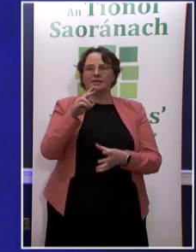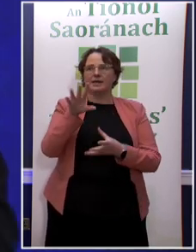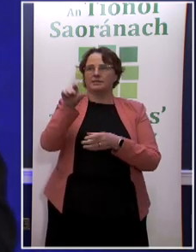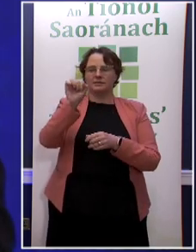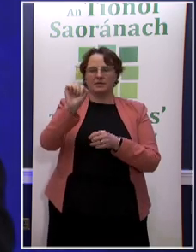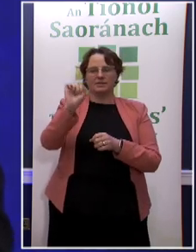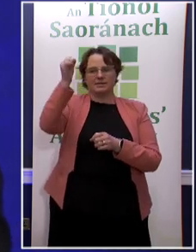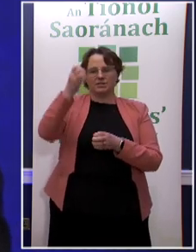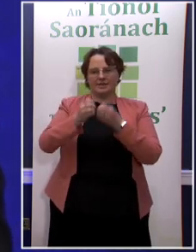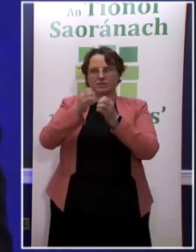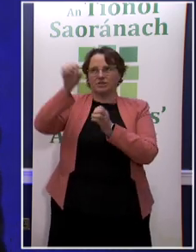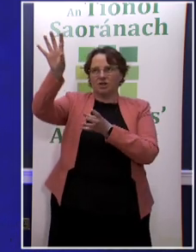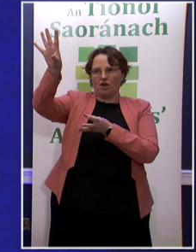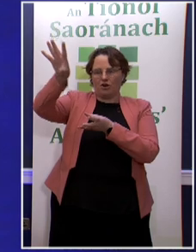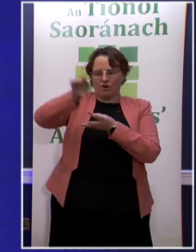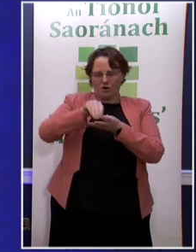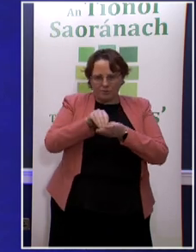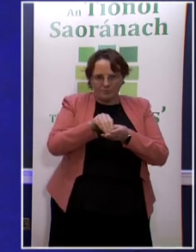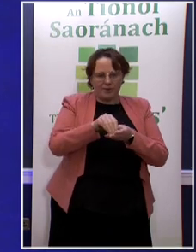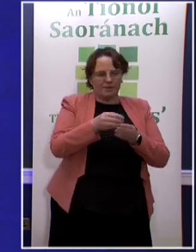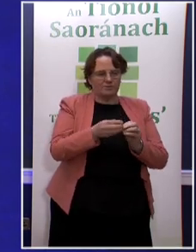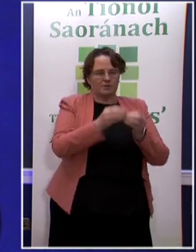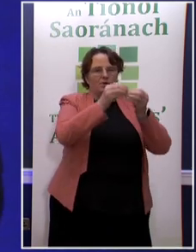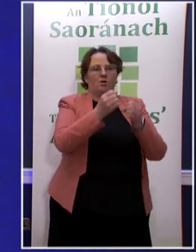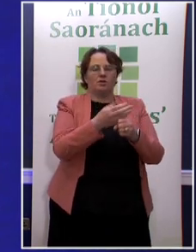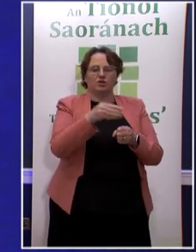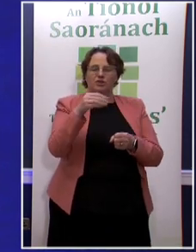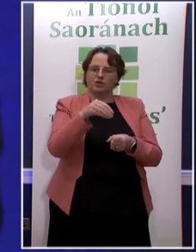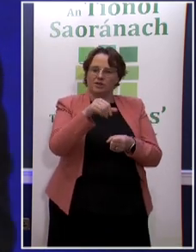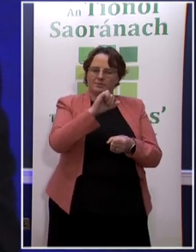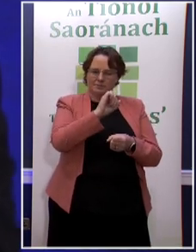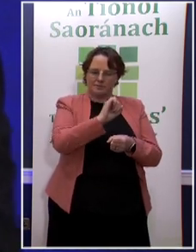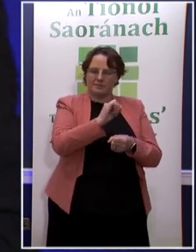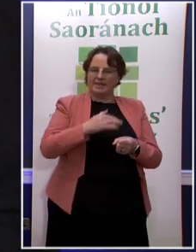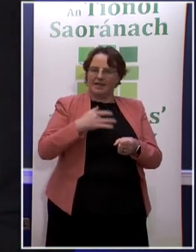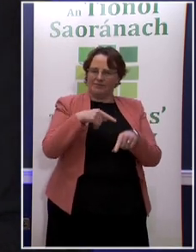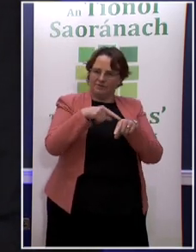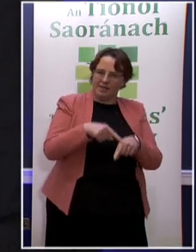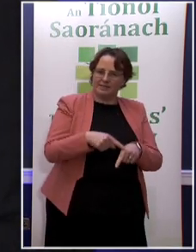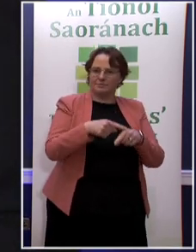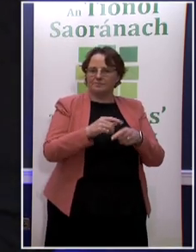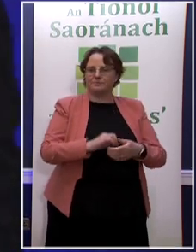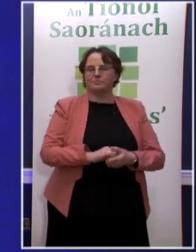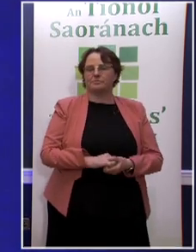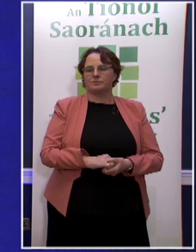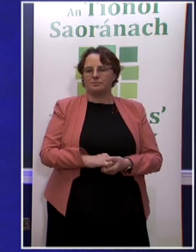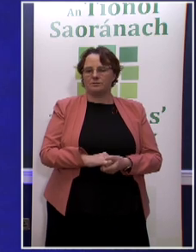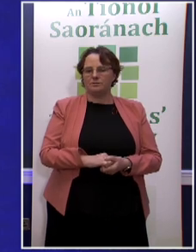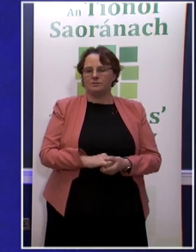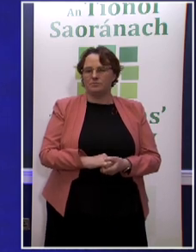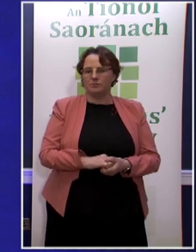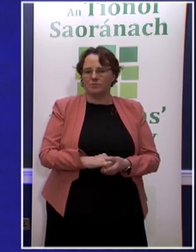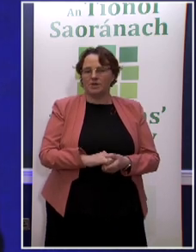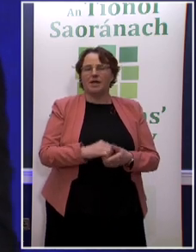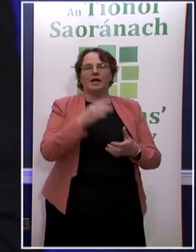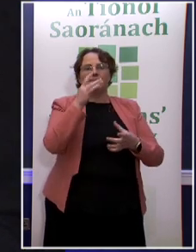sugars that all life depends on. And incidentally, while they're doing that, they're taking carbon dioxide out of the atmosphere, and they're producing